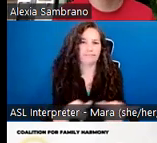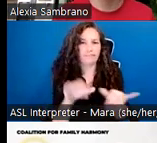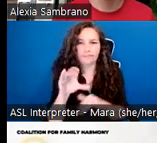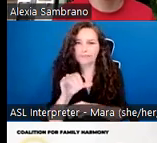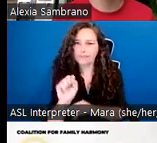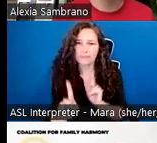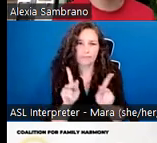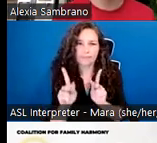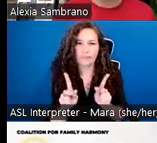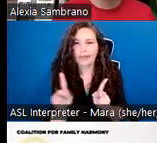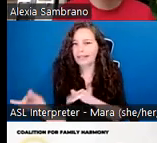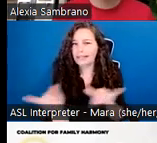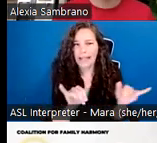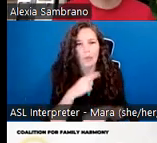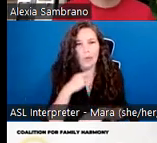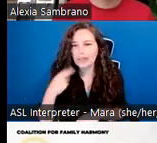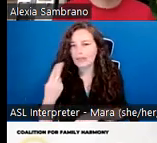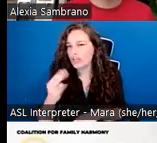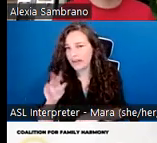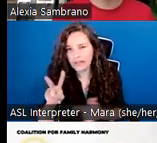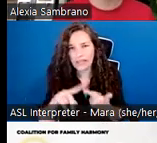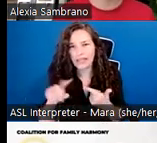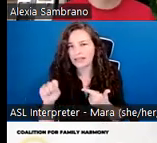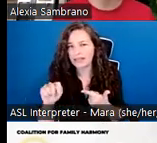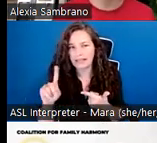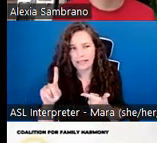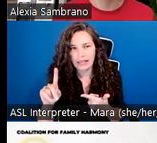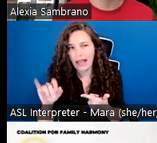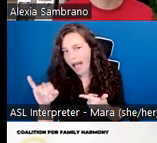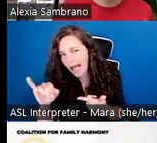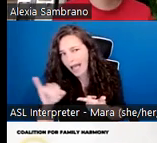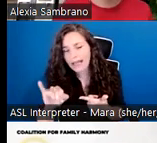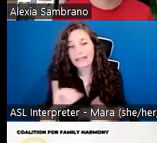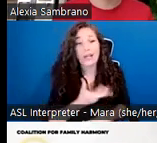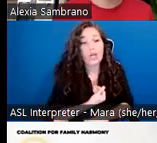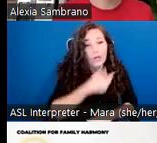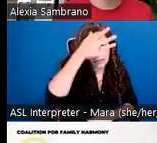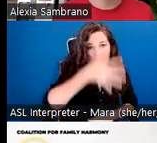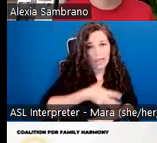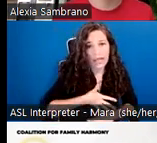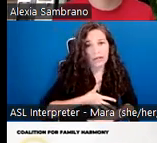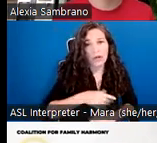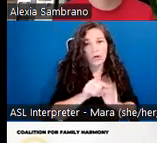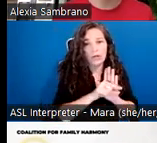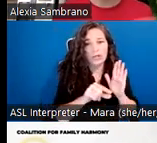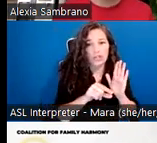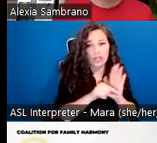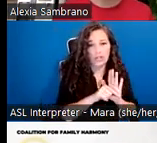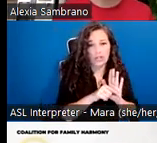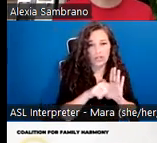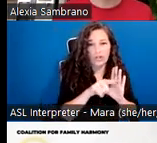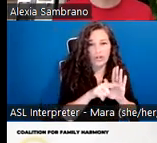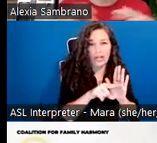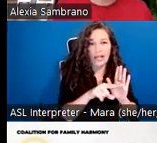other STIs. Trans men and other gender expansive folks who are assigned female at birth are also at risk of unintended pregnancies. So